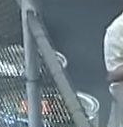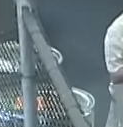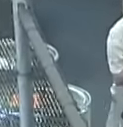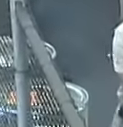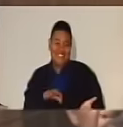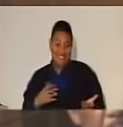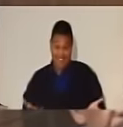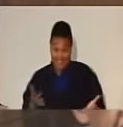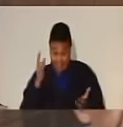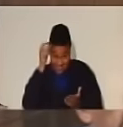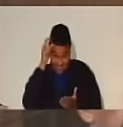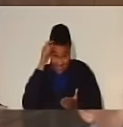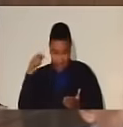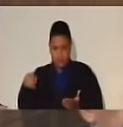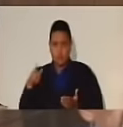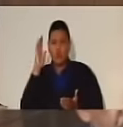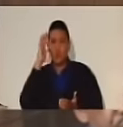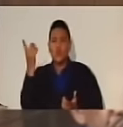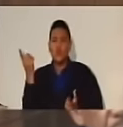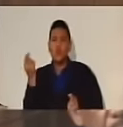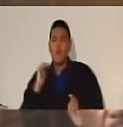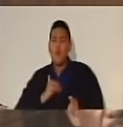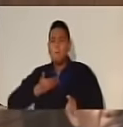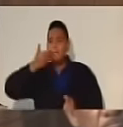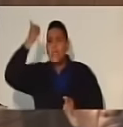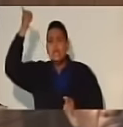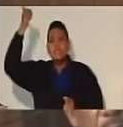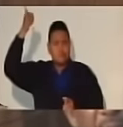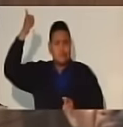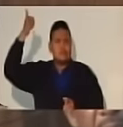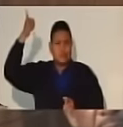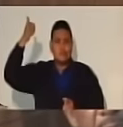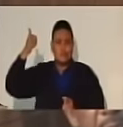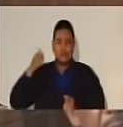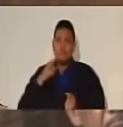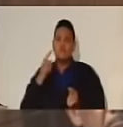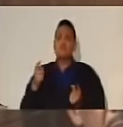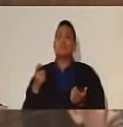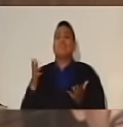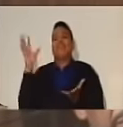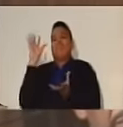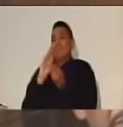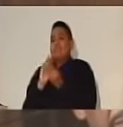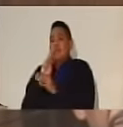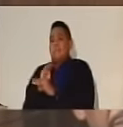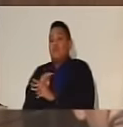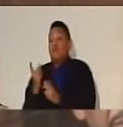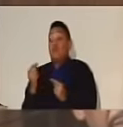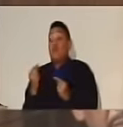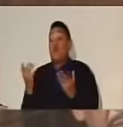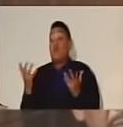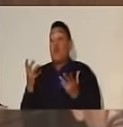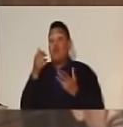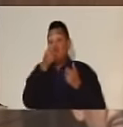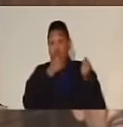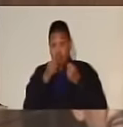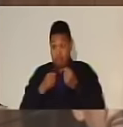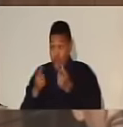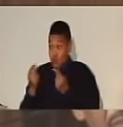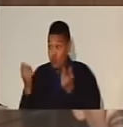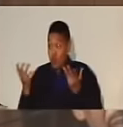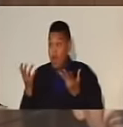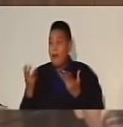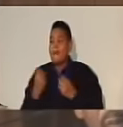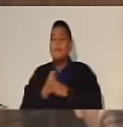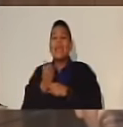concessions. We will be doing our utmost, and the entire ministry is mobilized in this regard. It